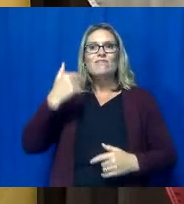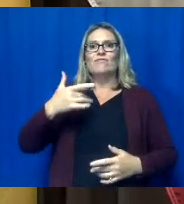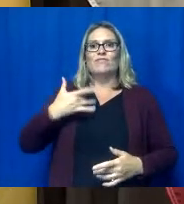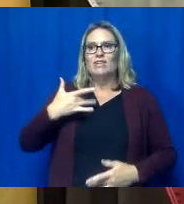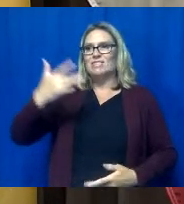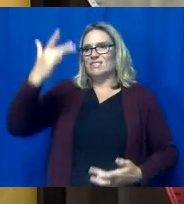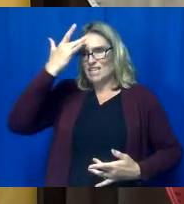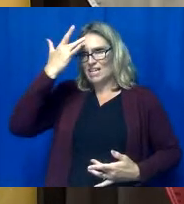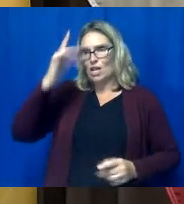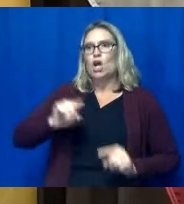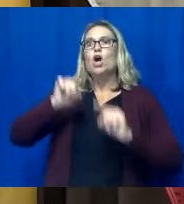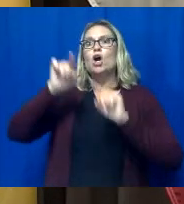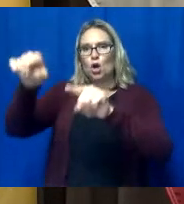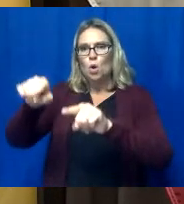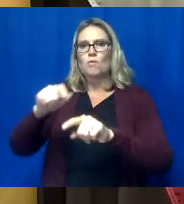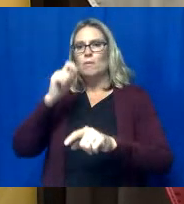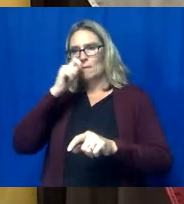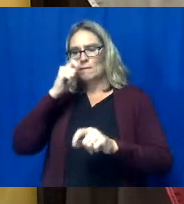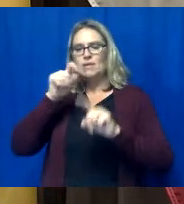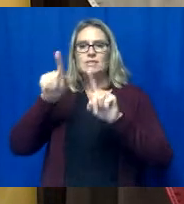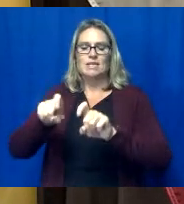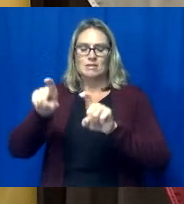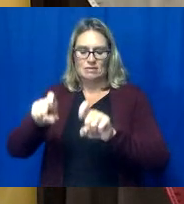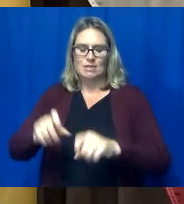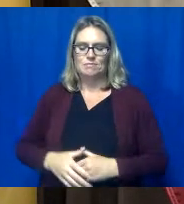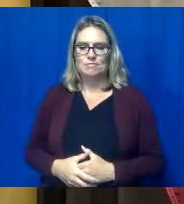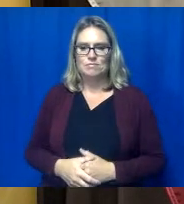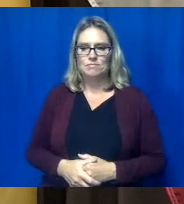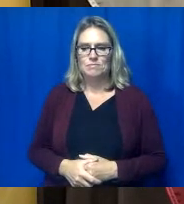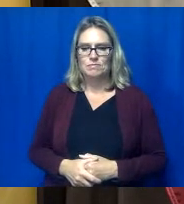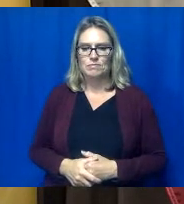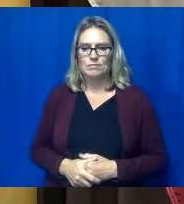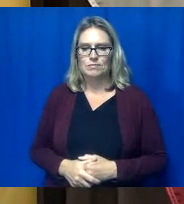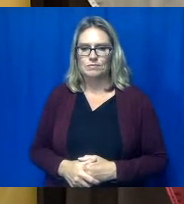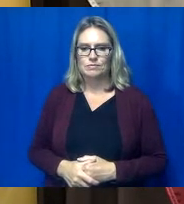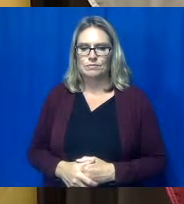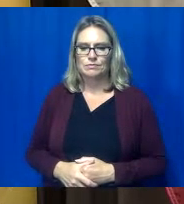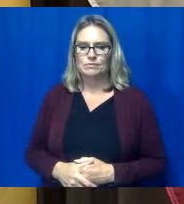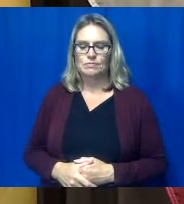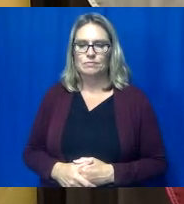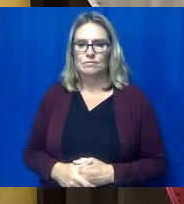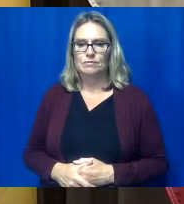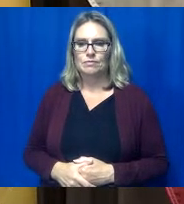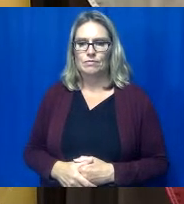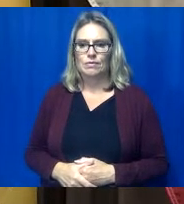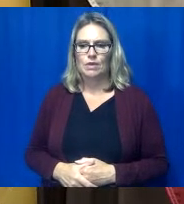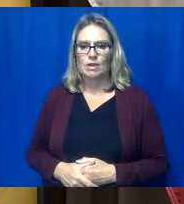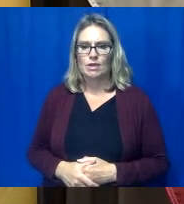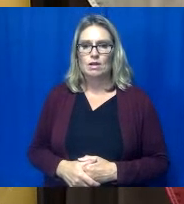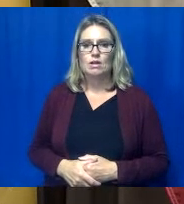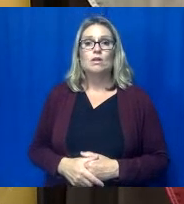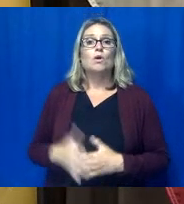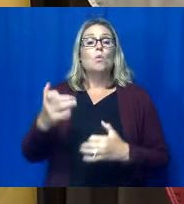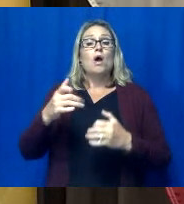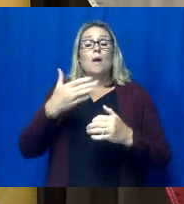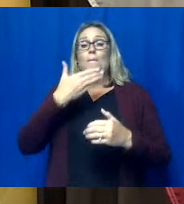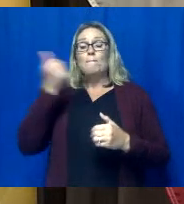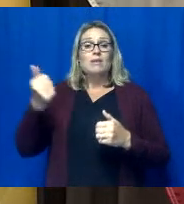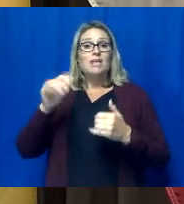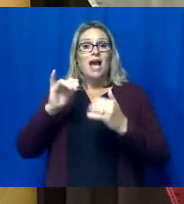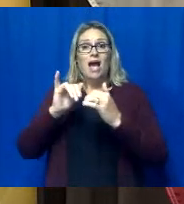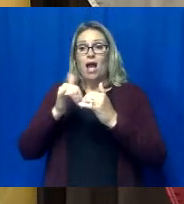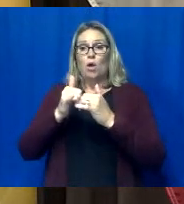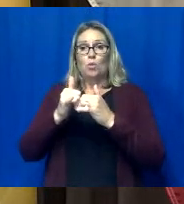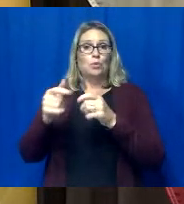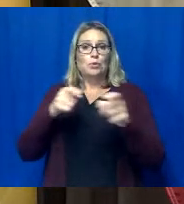Now, when it comes to the best way to control spread of transmission,